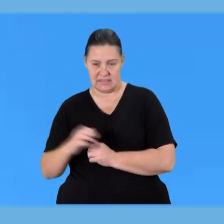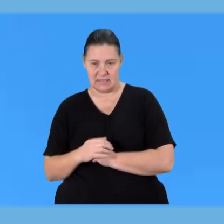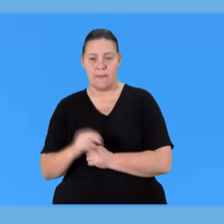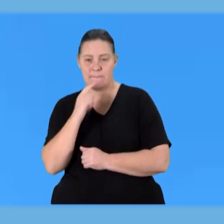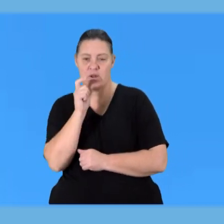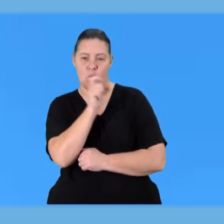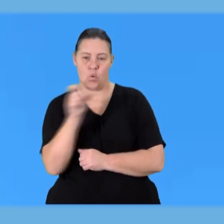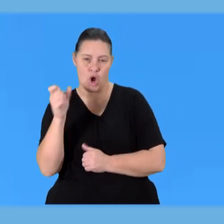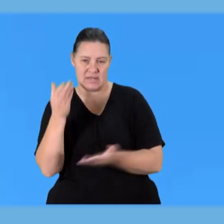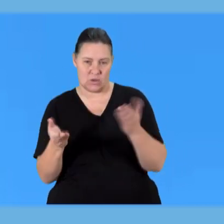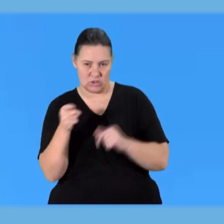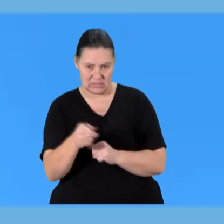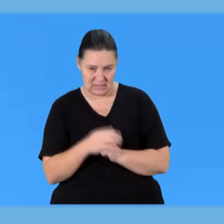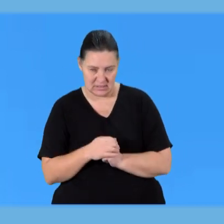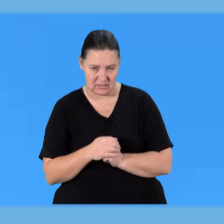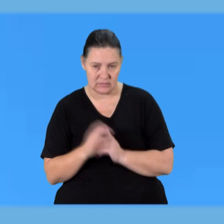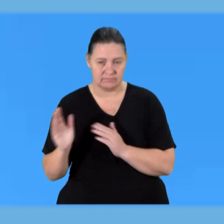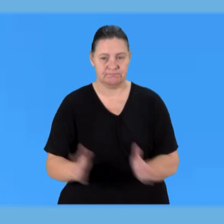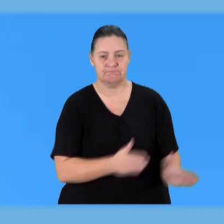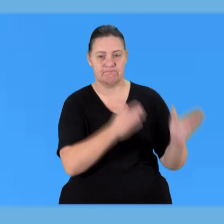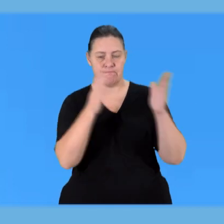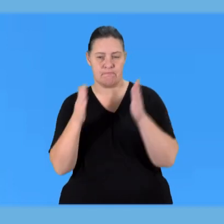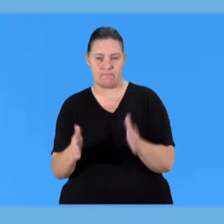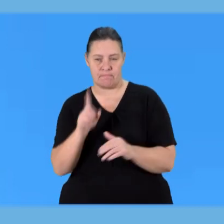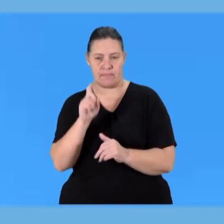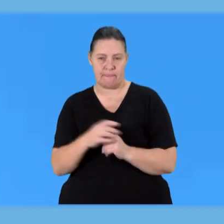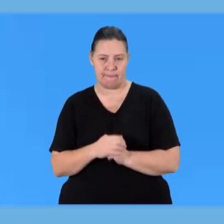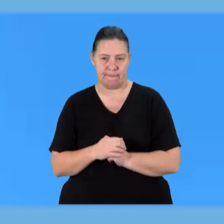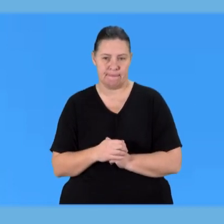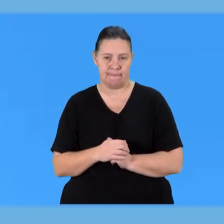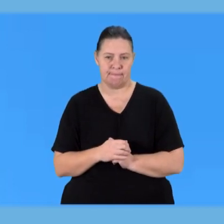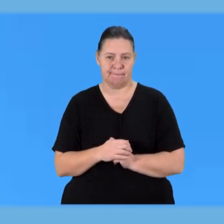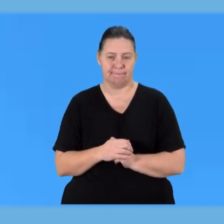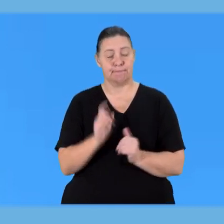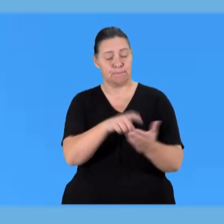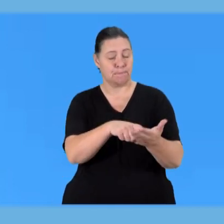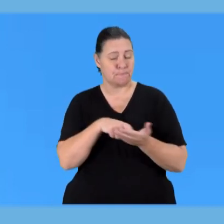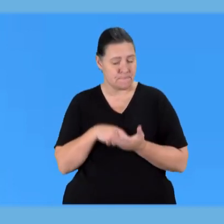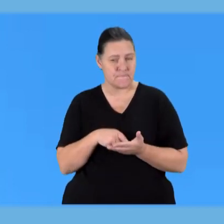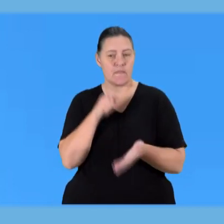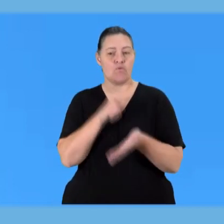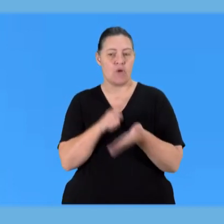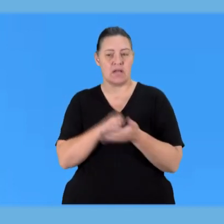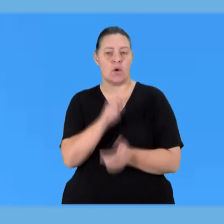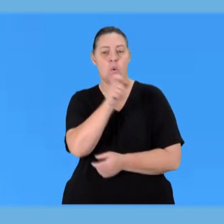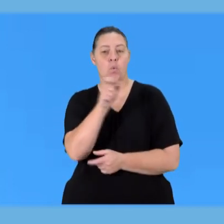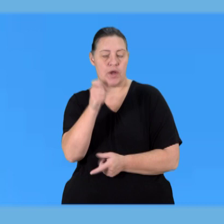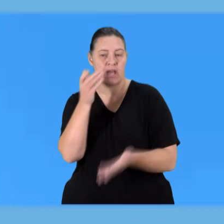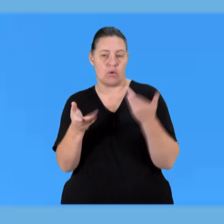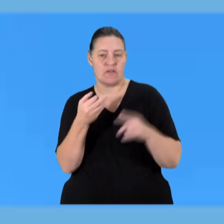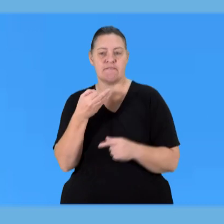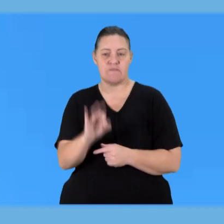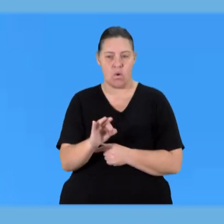oxide. So this is our word equation. So moving on to the next part of the question, which now requires us to write now the